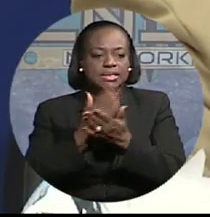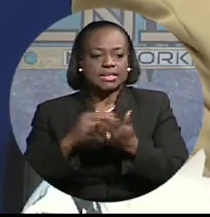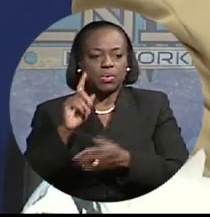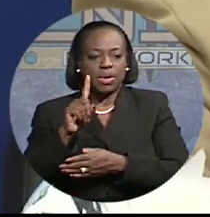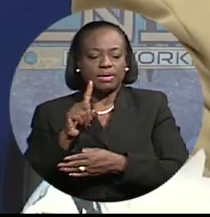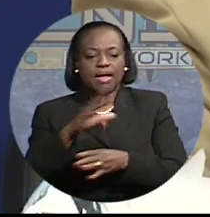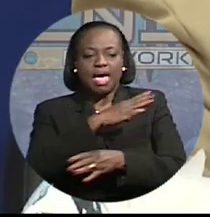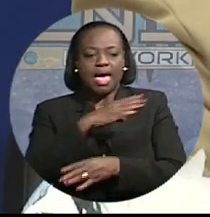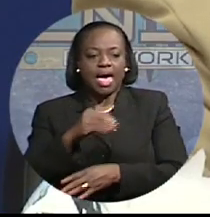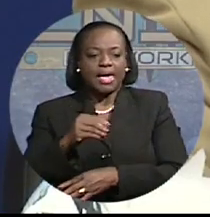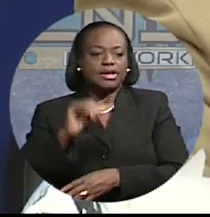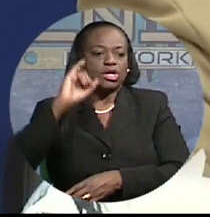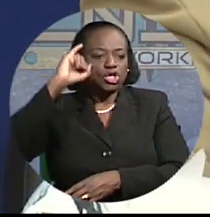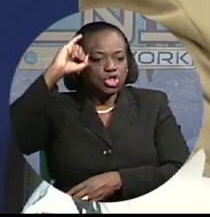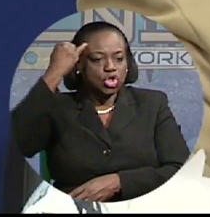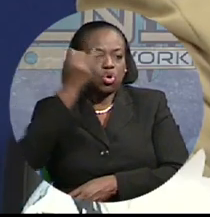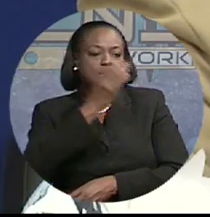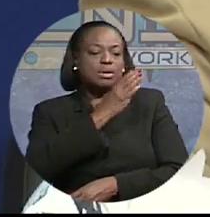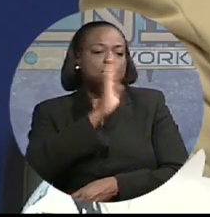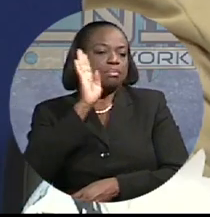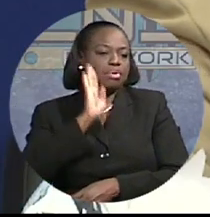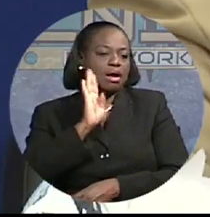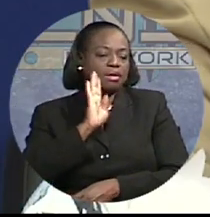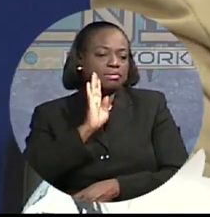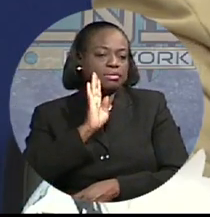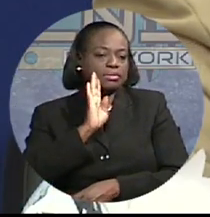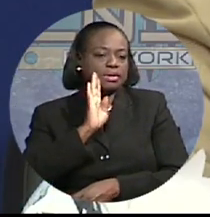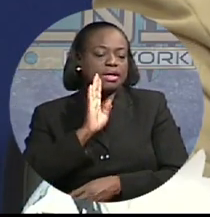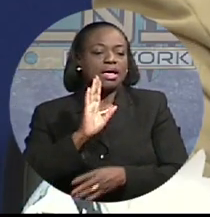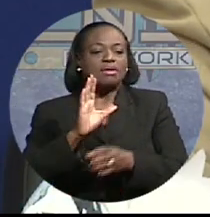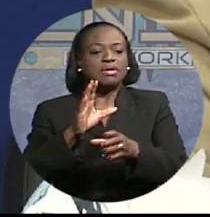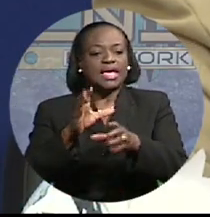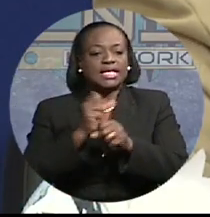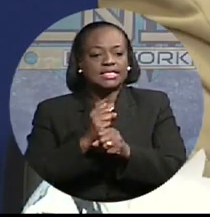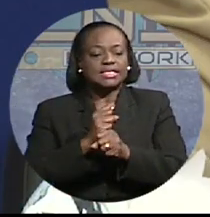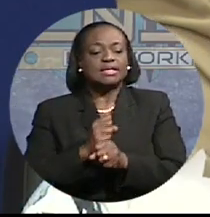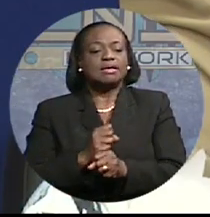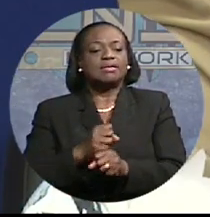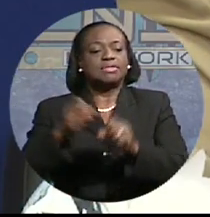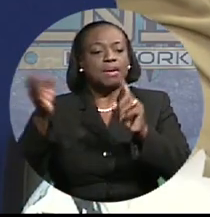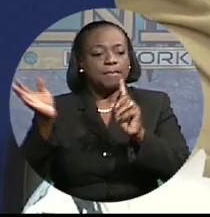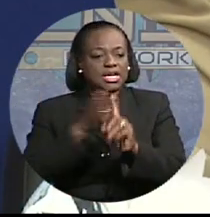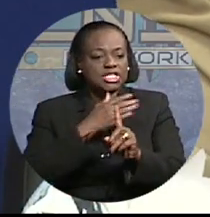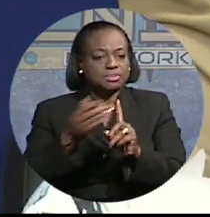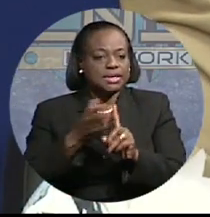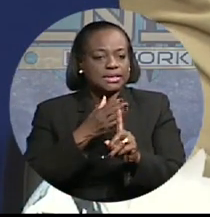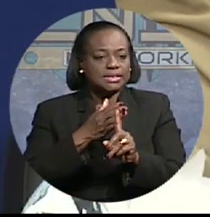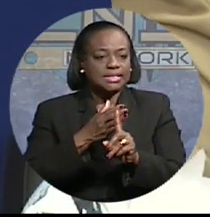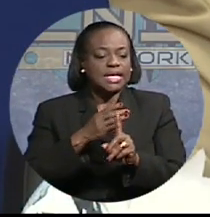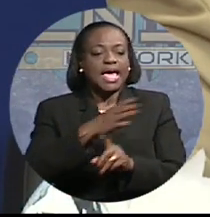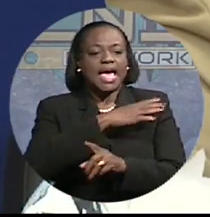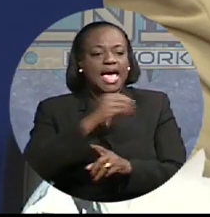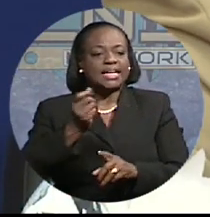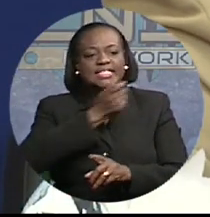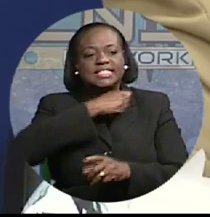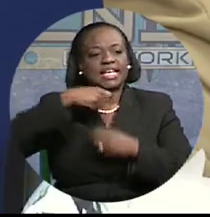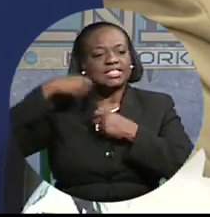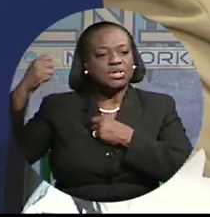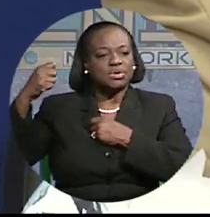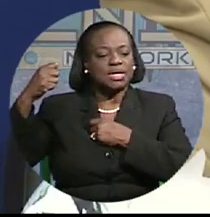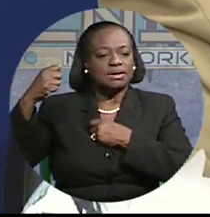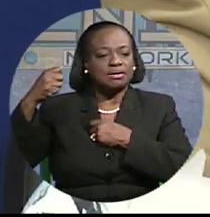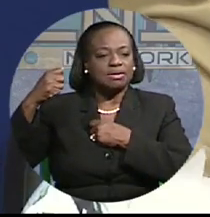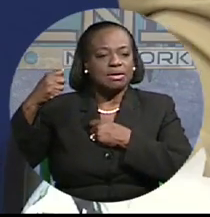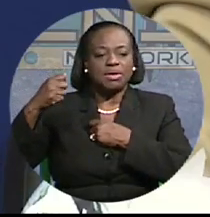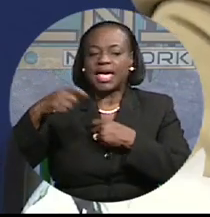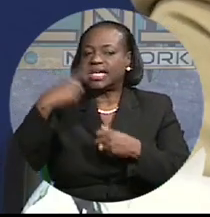and John Brown receives the punishment appropriate to what he's done and is executed, then you won't have to tell us that he's a